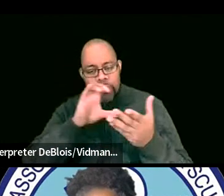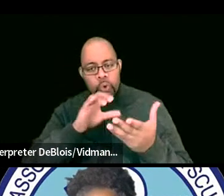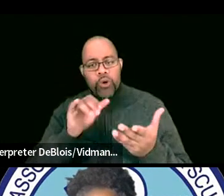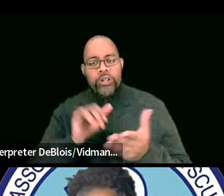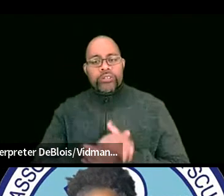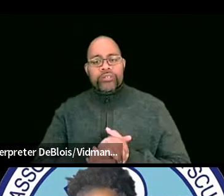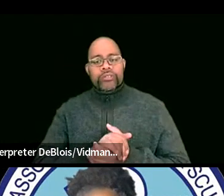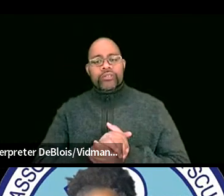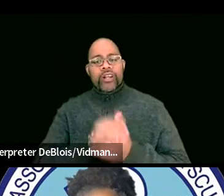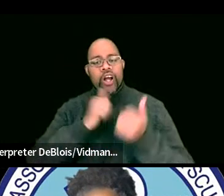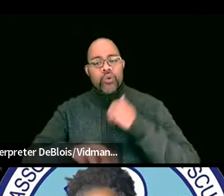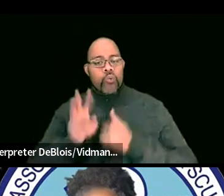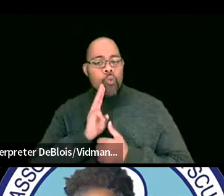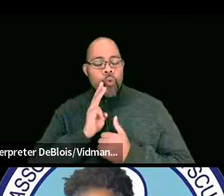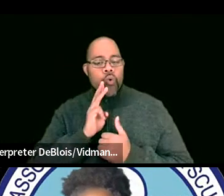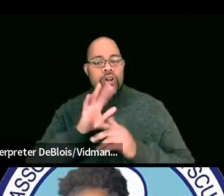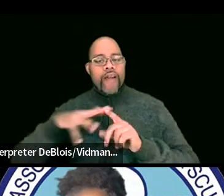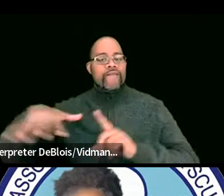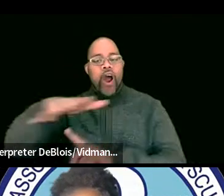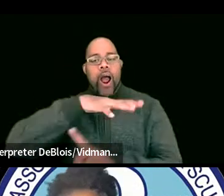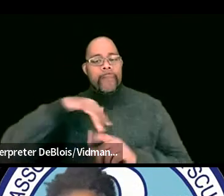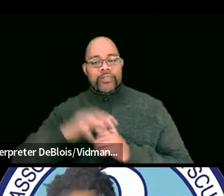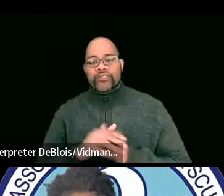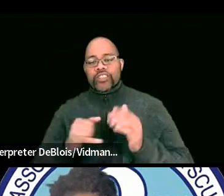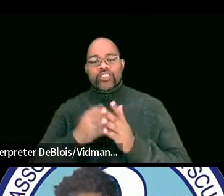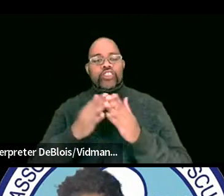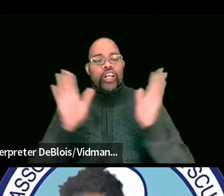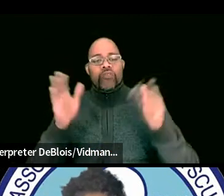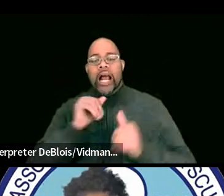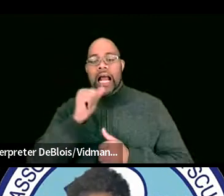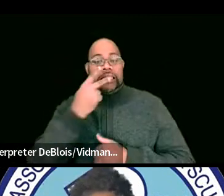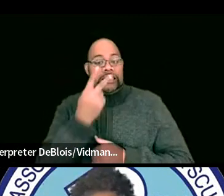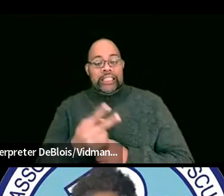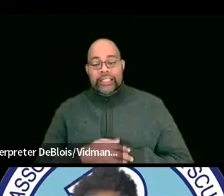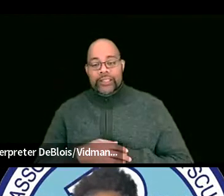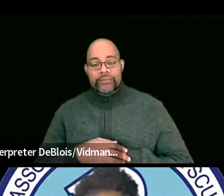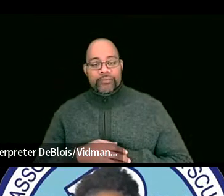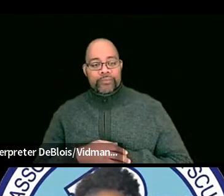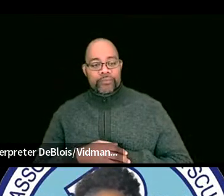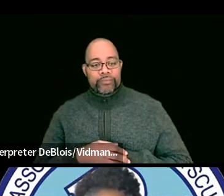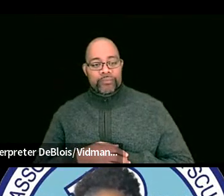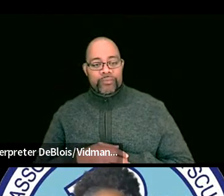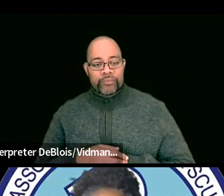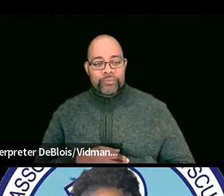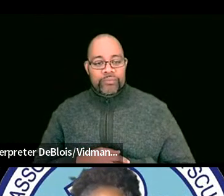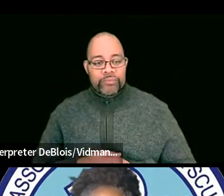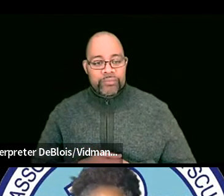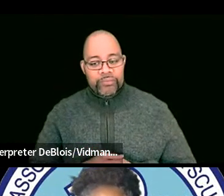underworld environment that's just generally unseen.